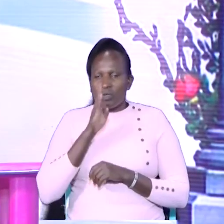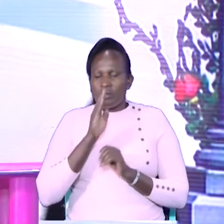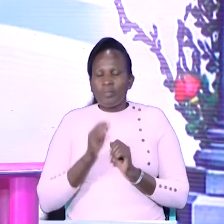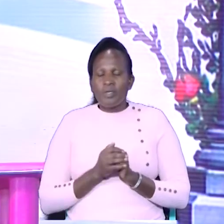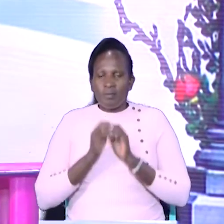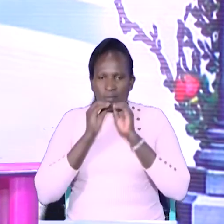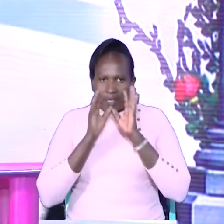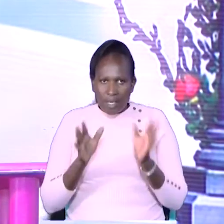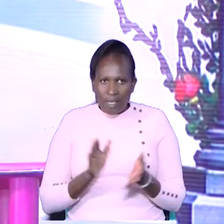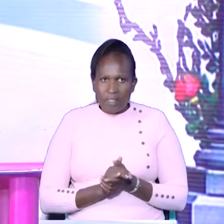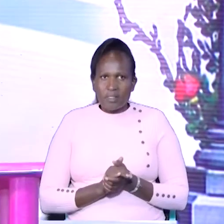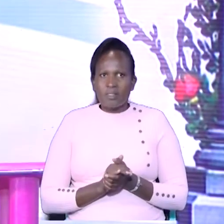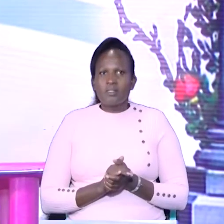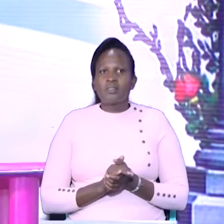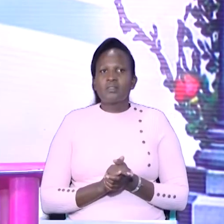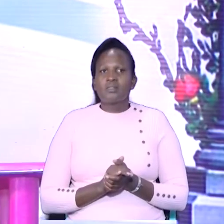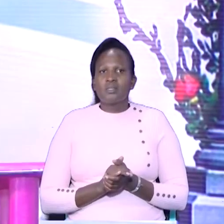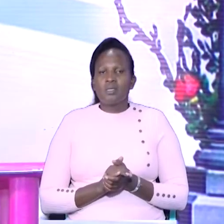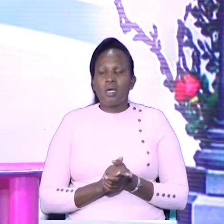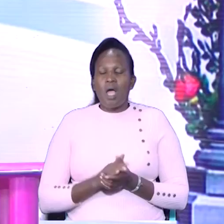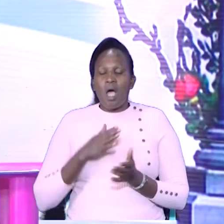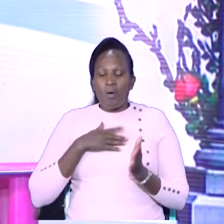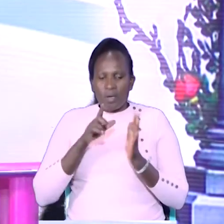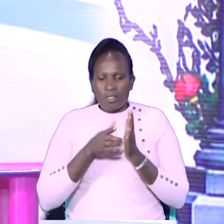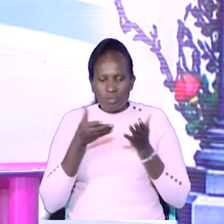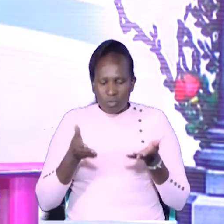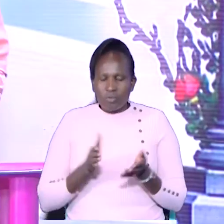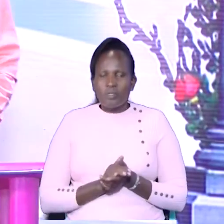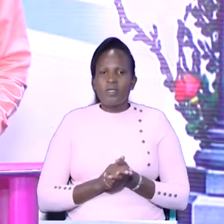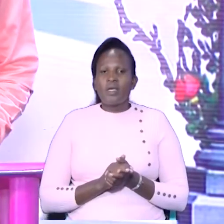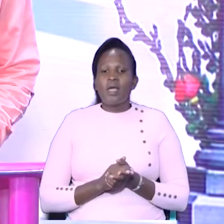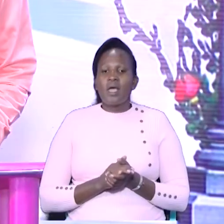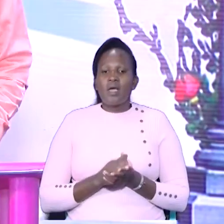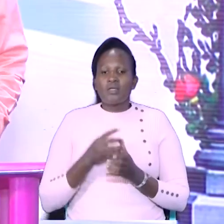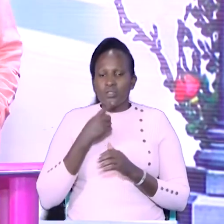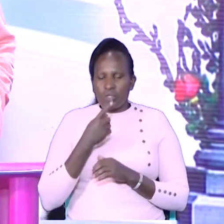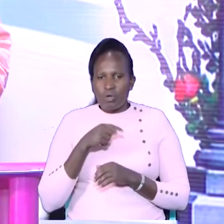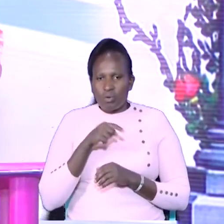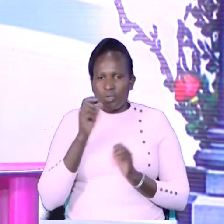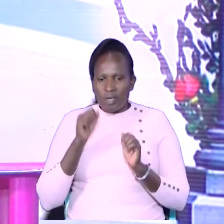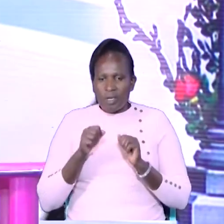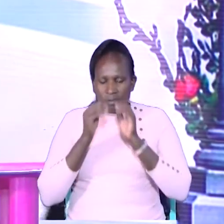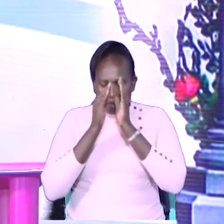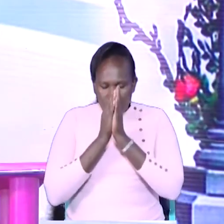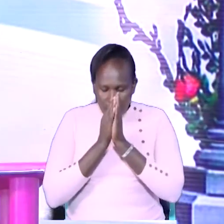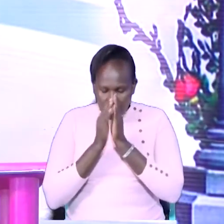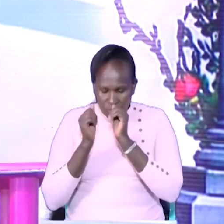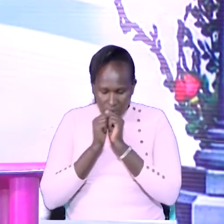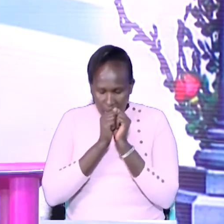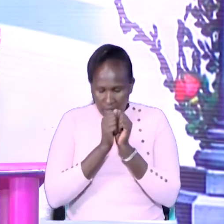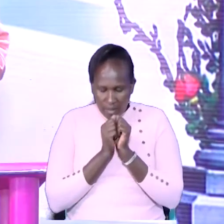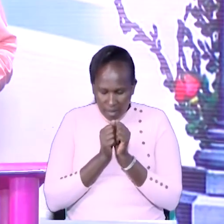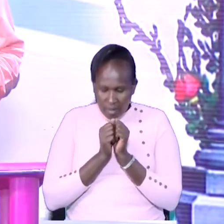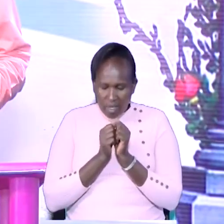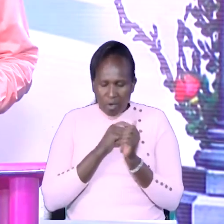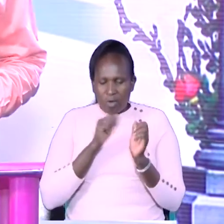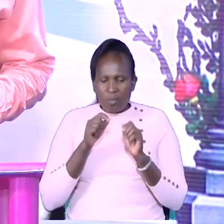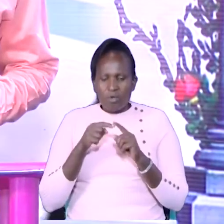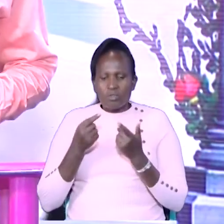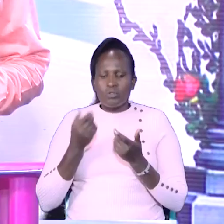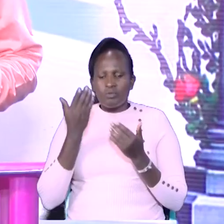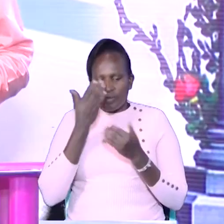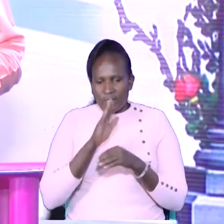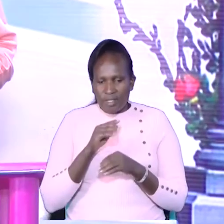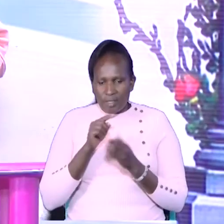kubarikiwa with our lesson today. Na kwa hivyo tutaweza kuomba pamoja na tuweze